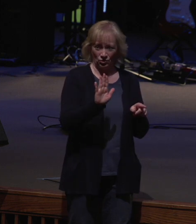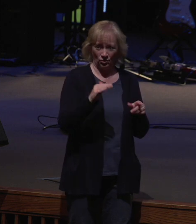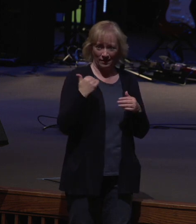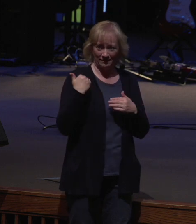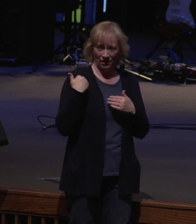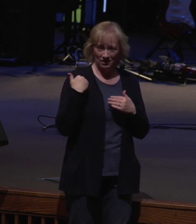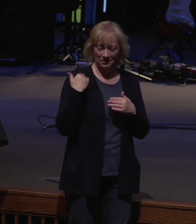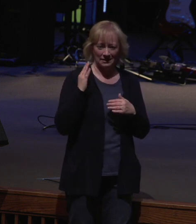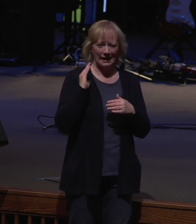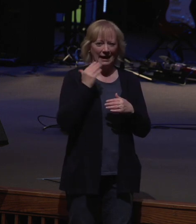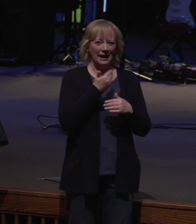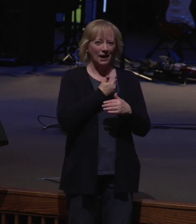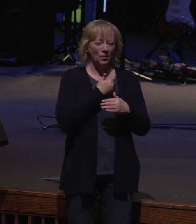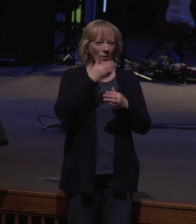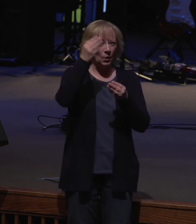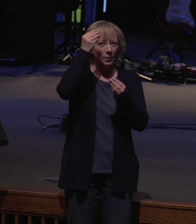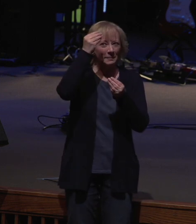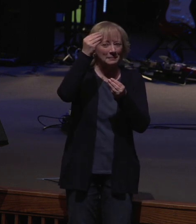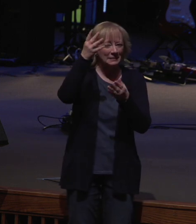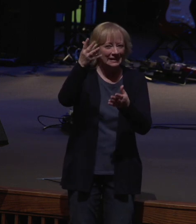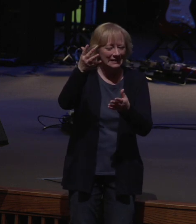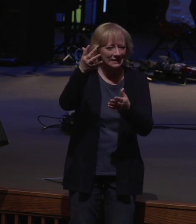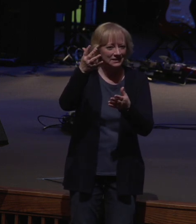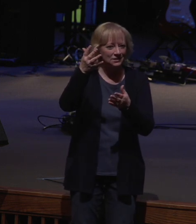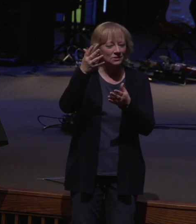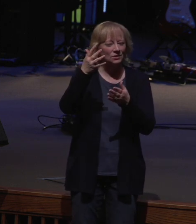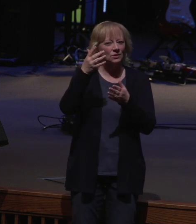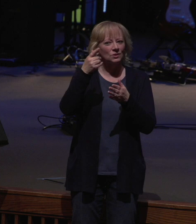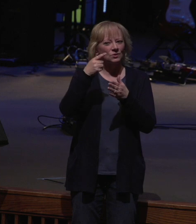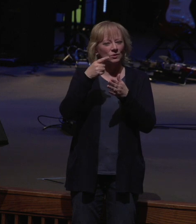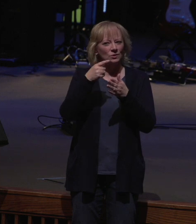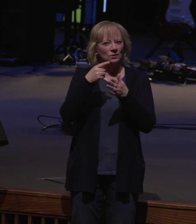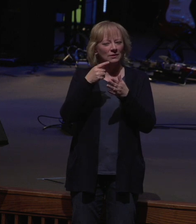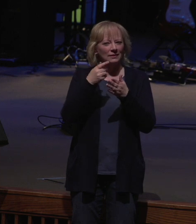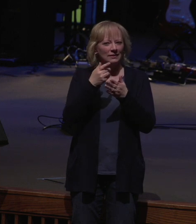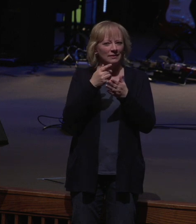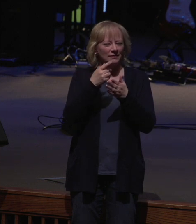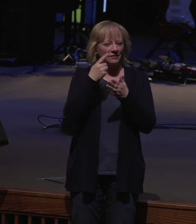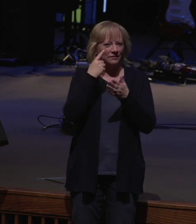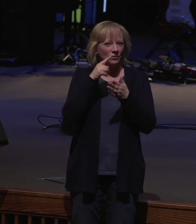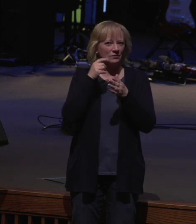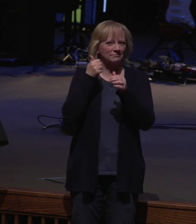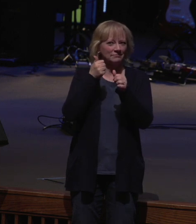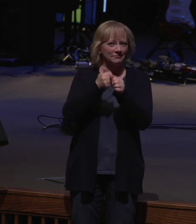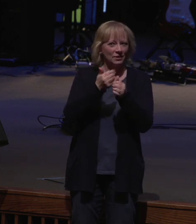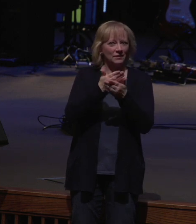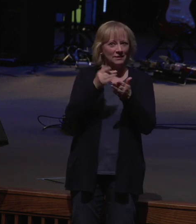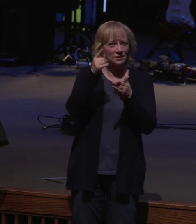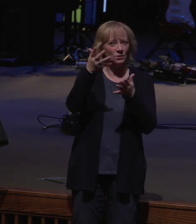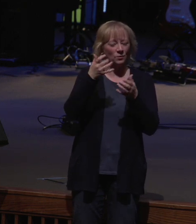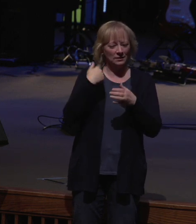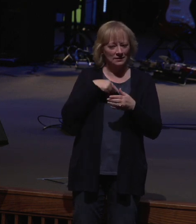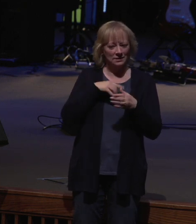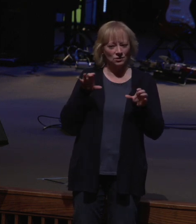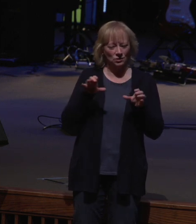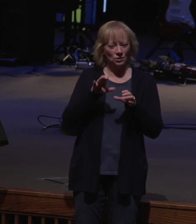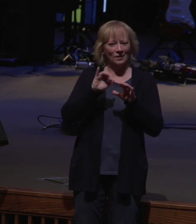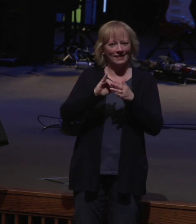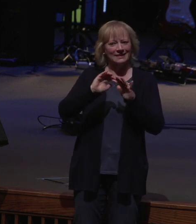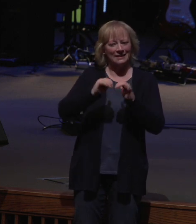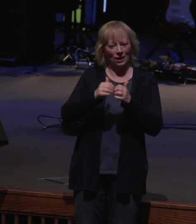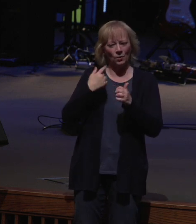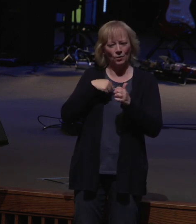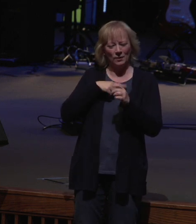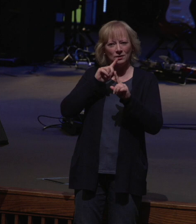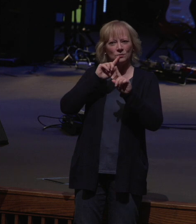Our obedience to what he calls us to is our response to